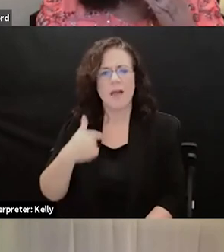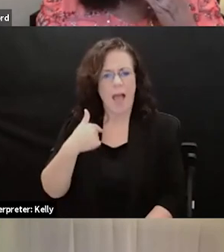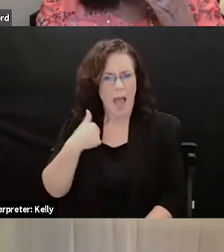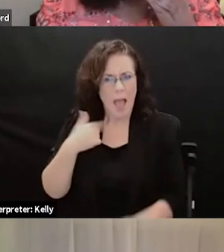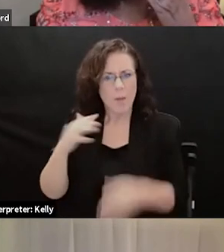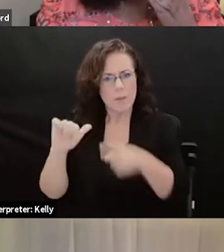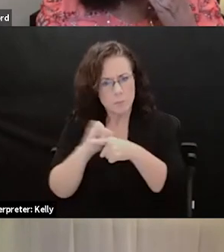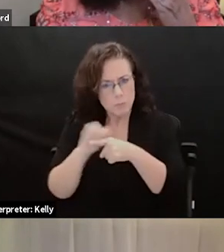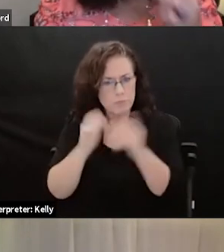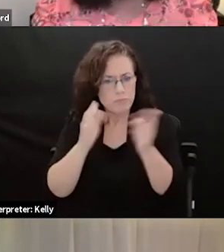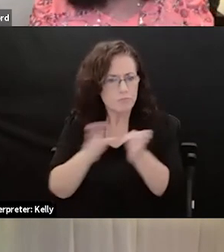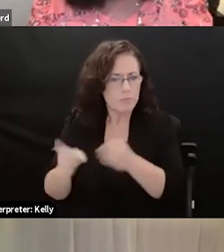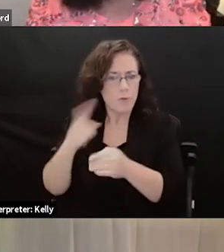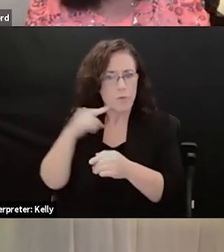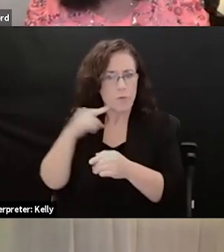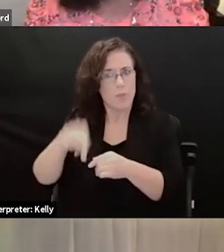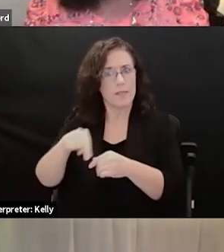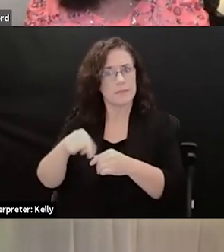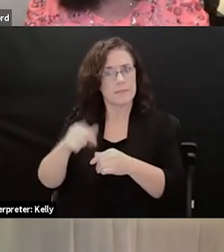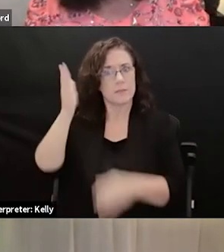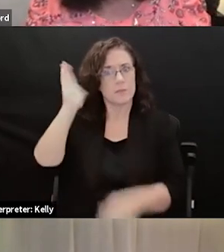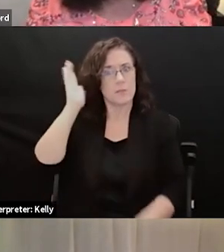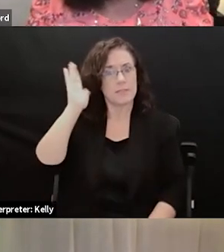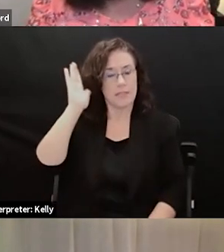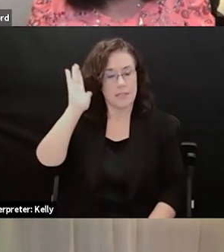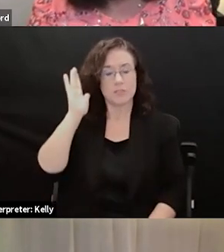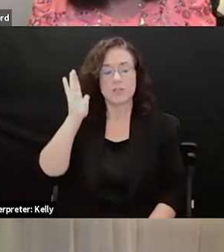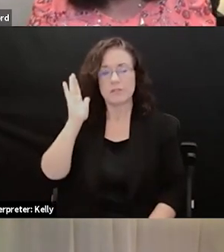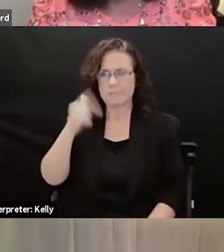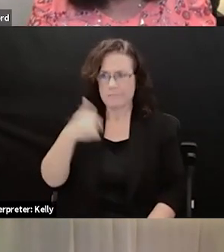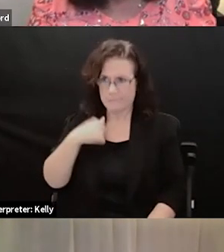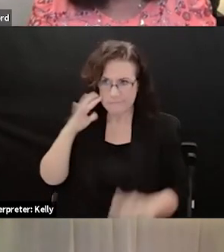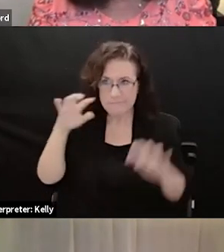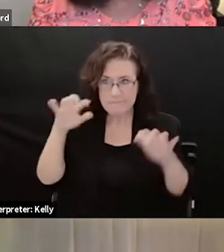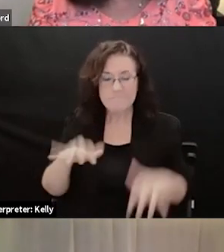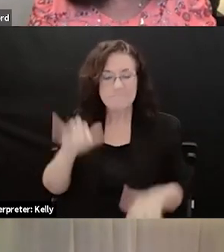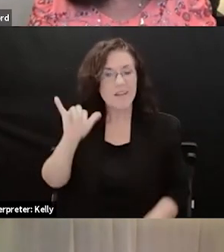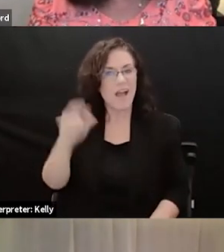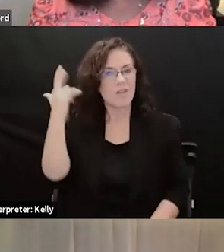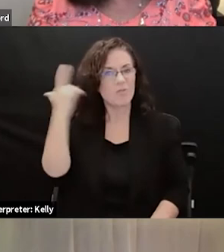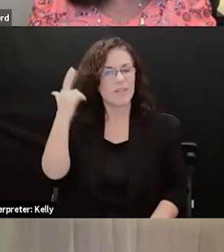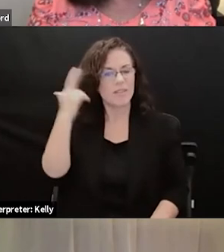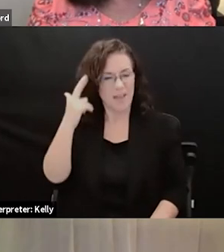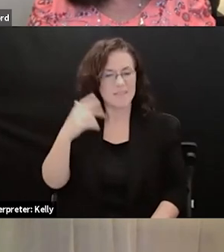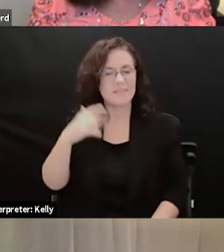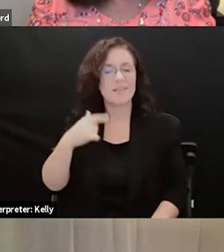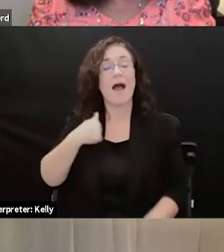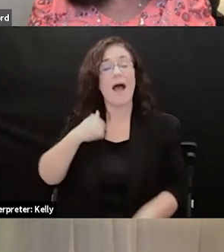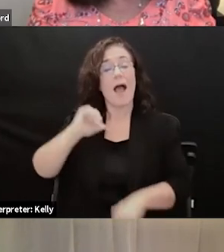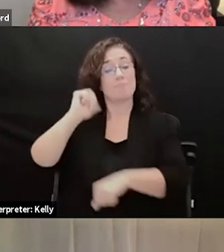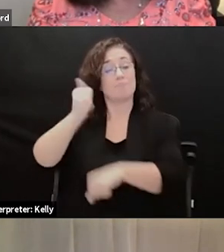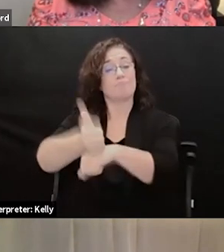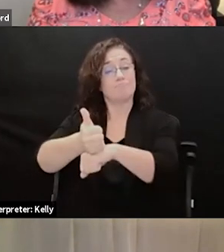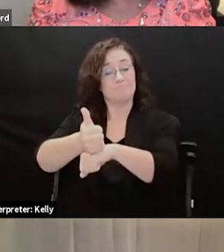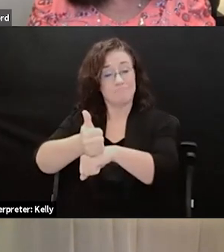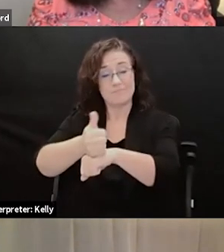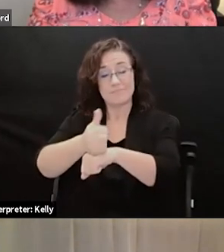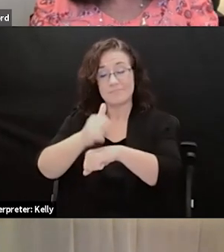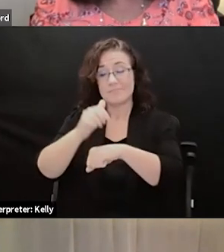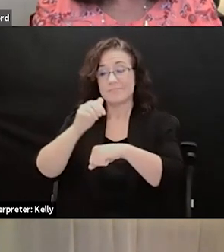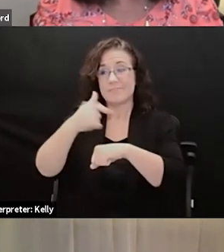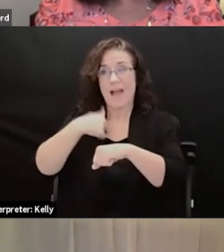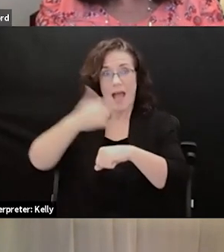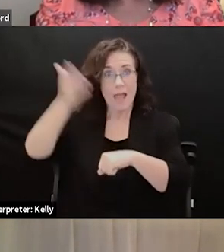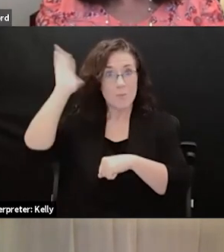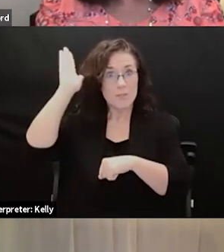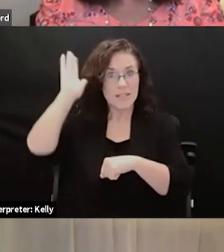uh this presentation i i was surprised to look back and see that when i originally uh presented the the this